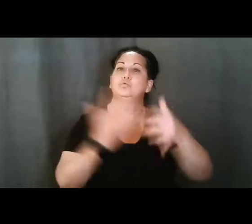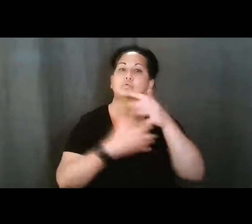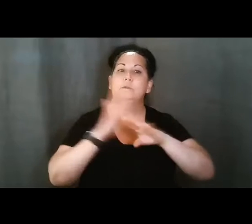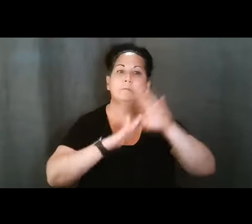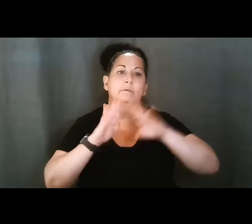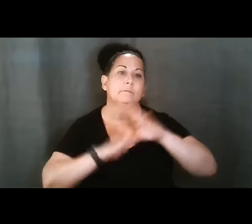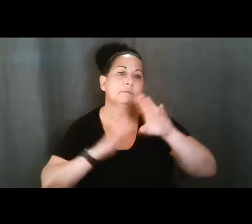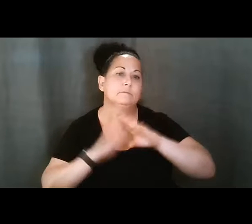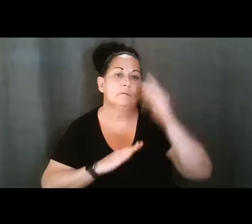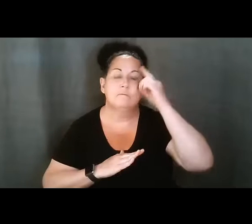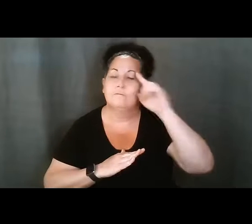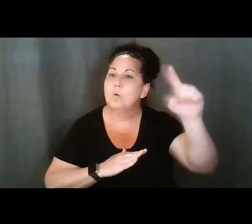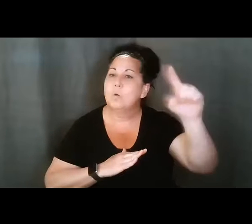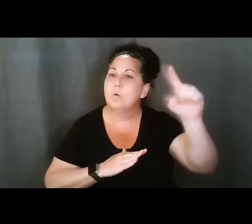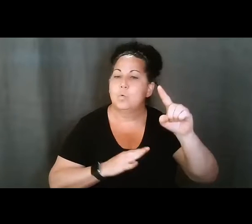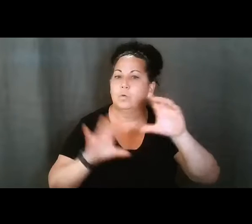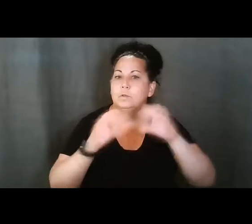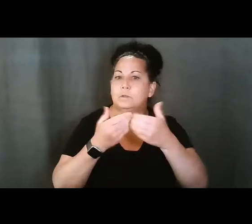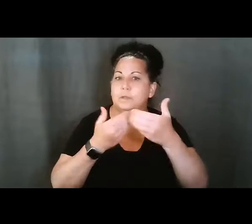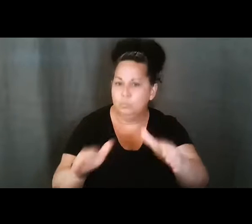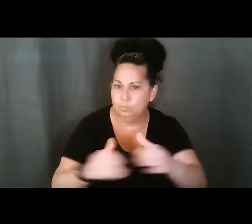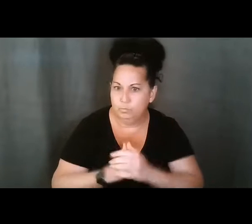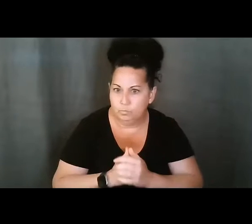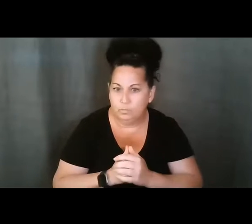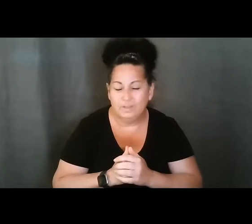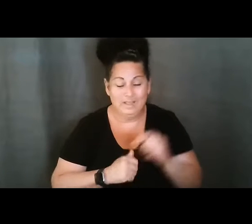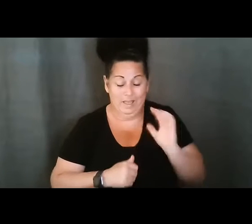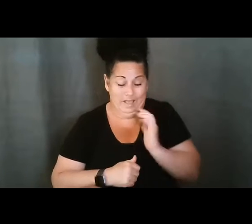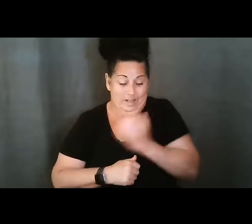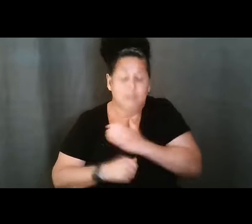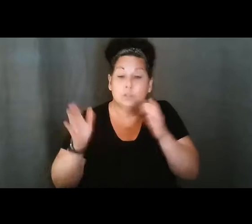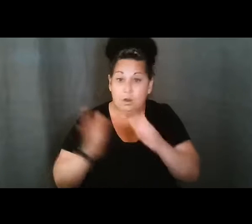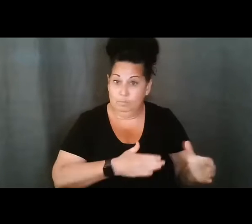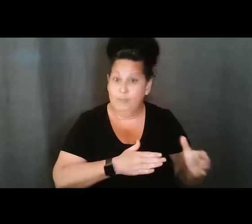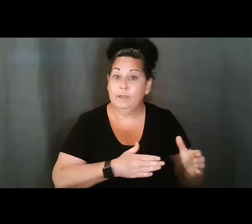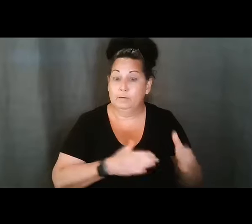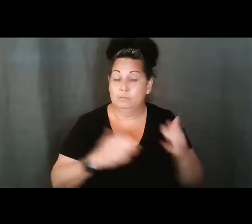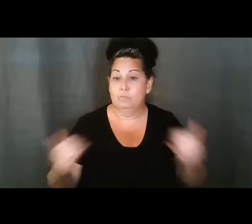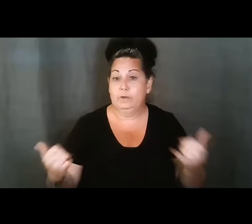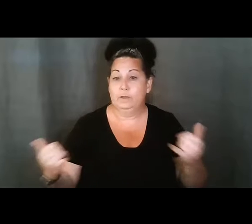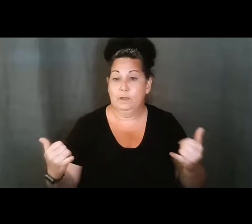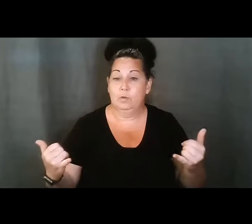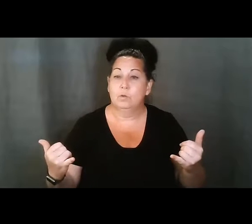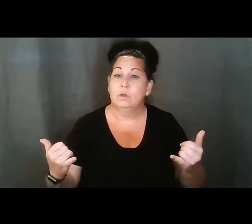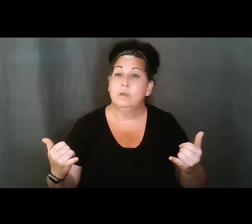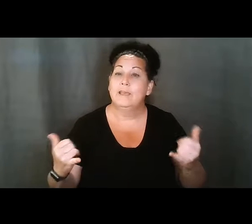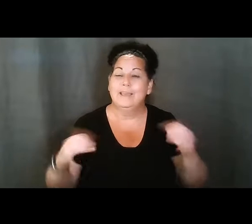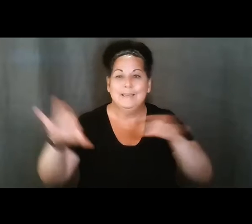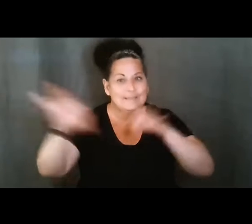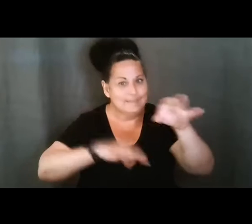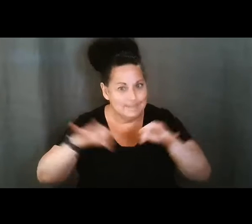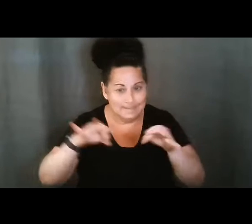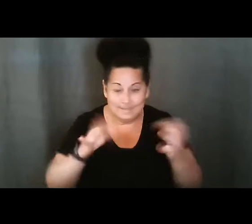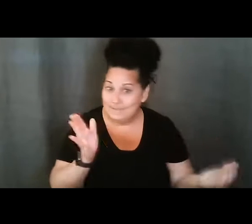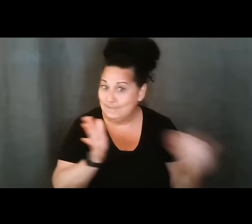classroom. This is our roadmap. This is what we plan to do in this section. Once again, tell you exactly what social emotional learning